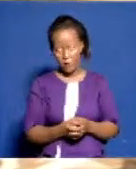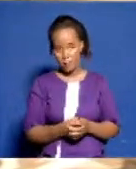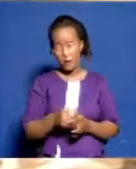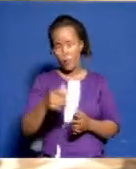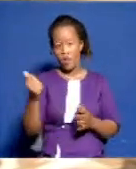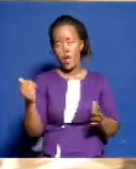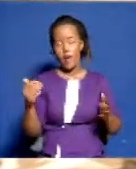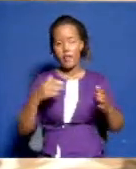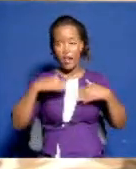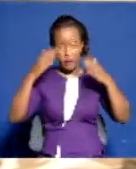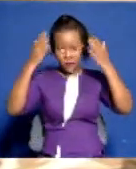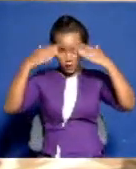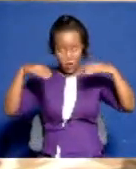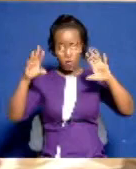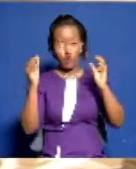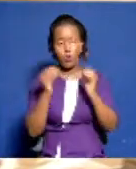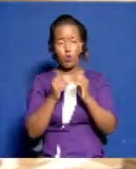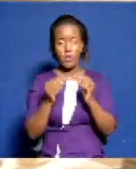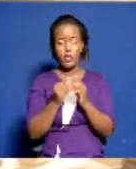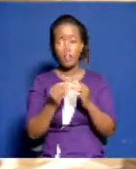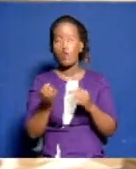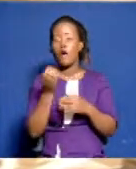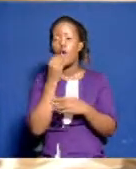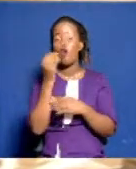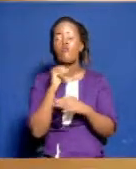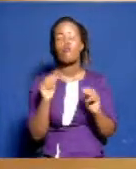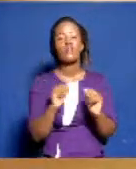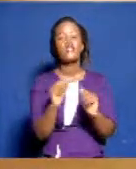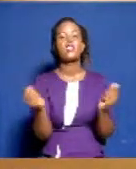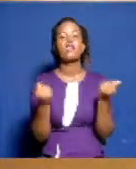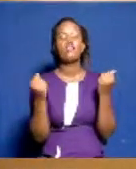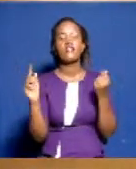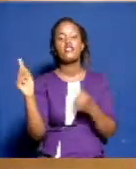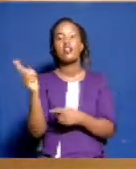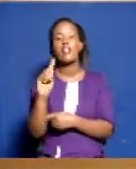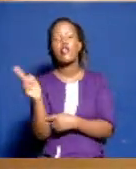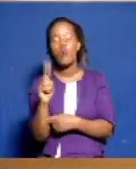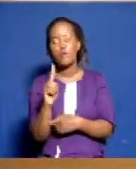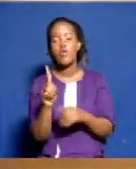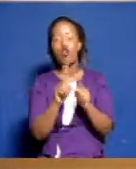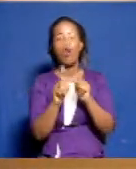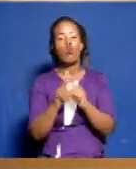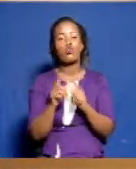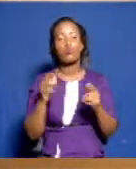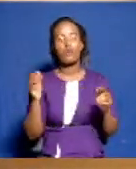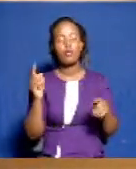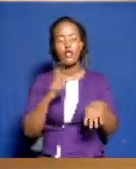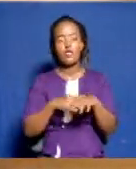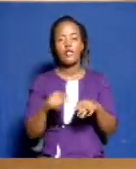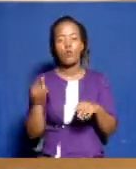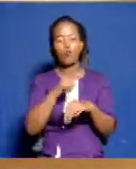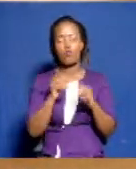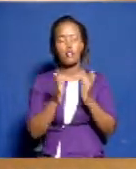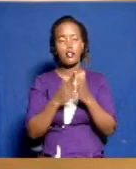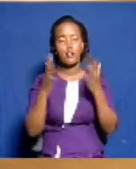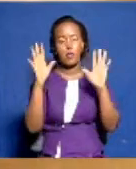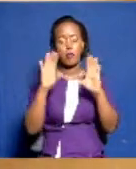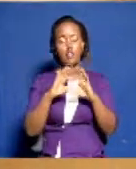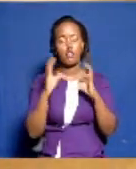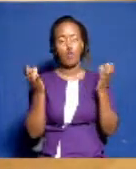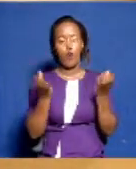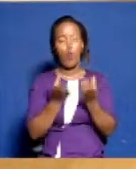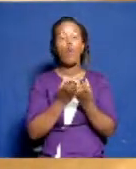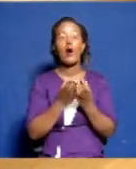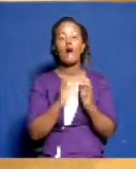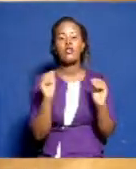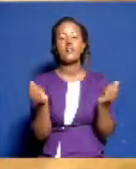sensitization meeting on food safety standards across key markets in Nairobi as it marks the World Food Safety Day. The sensitization exercise will be